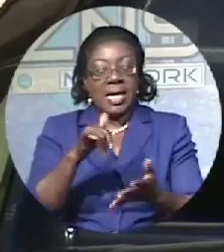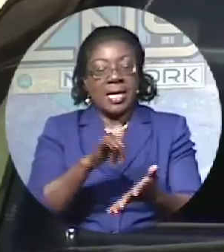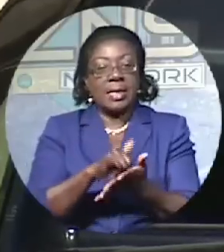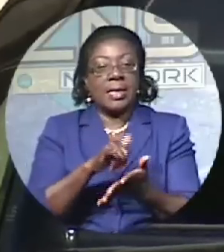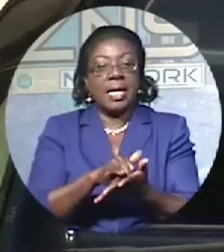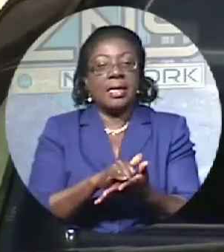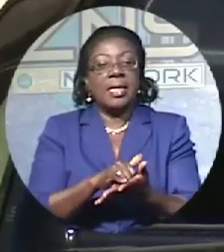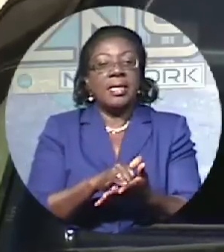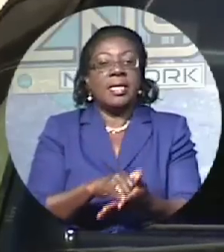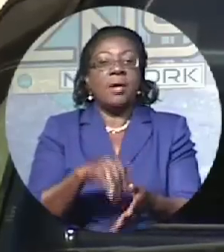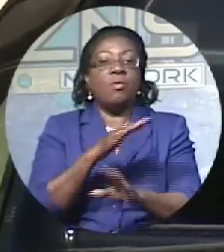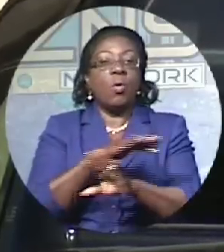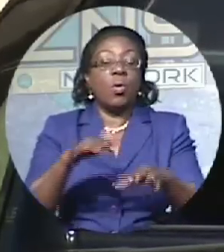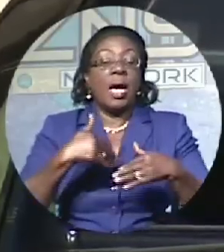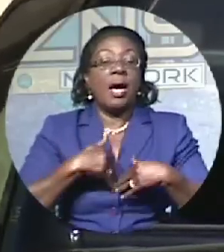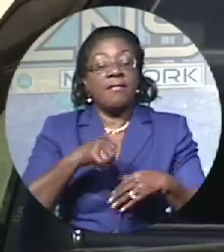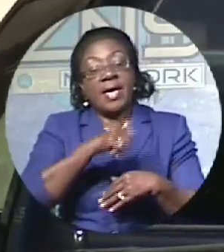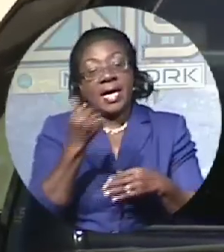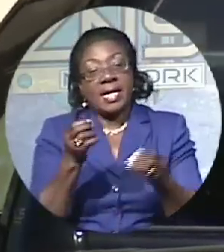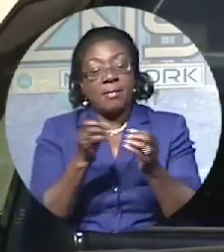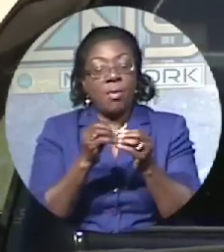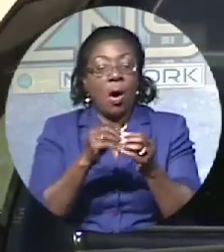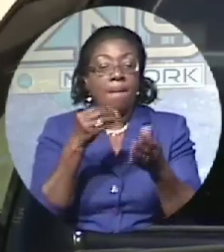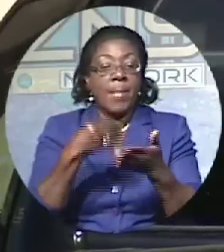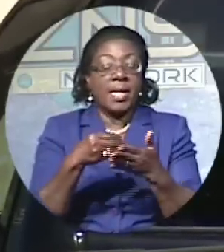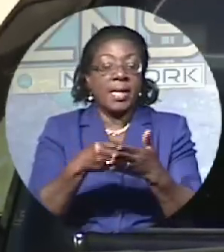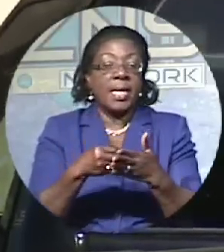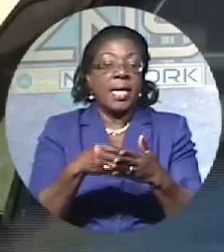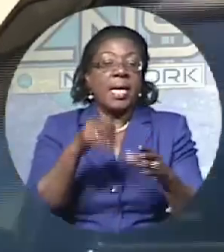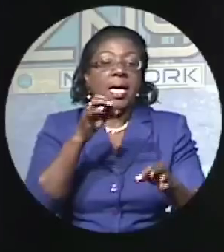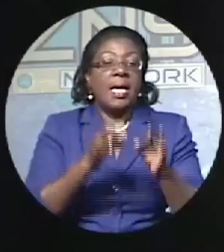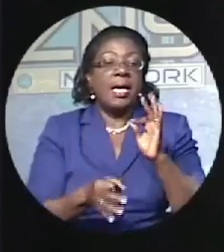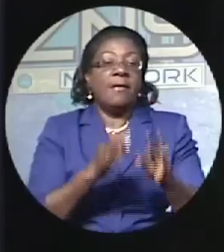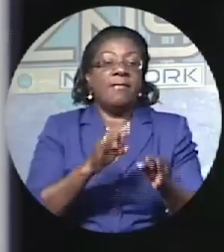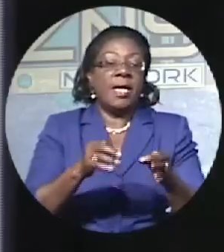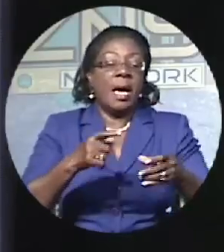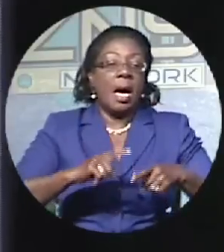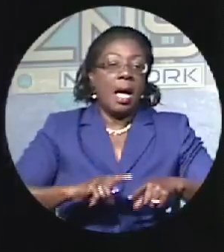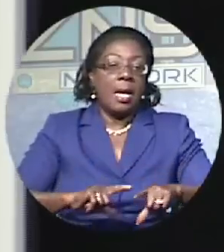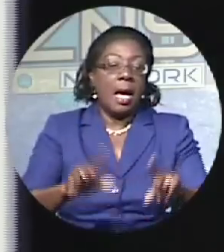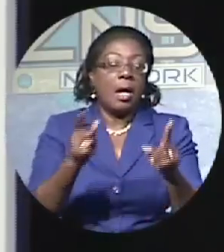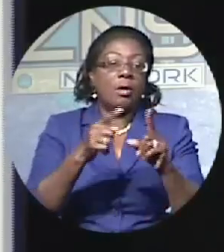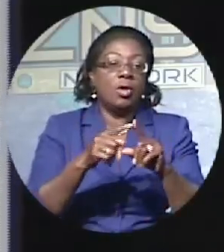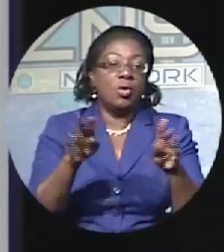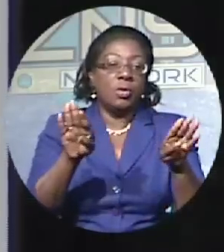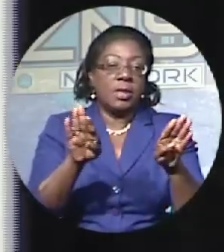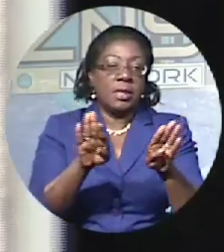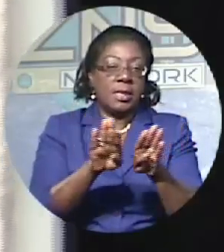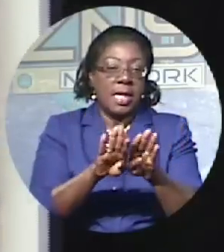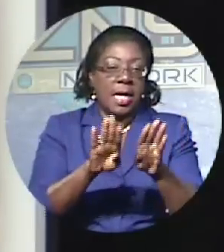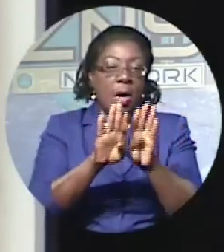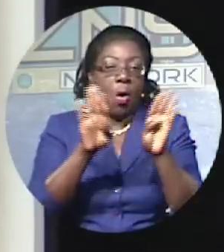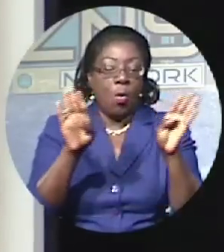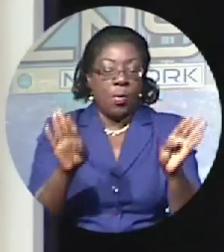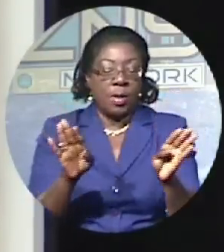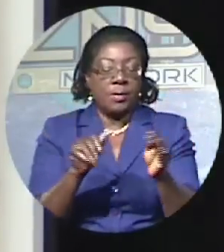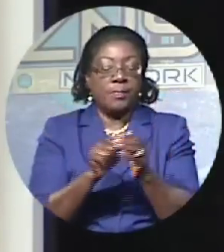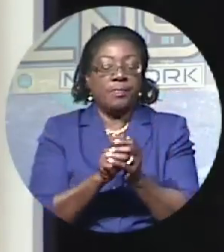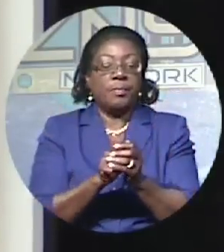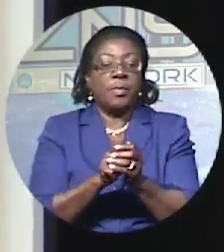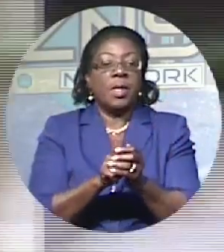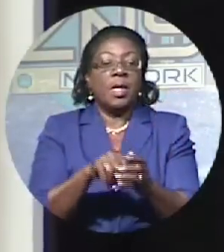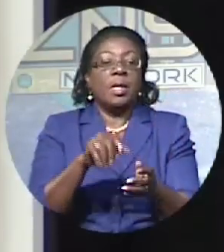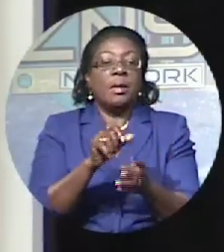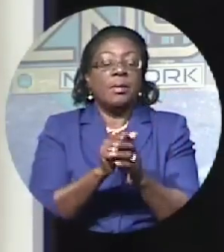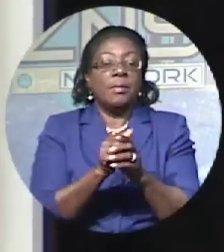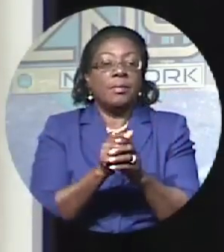would become bankrupt if an interim order is not granted, as the police would be able to shut down their entire operations while the